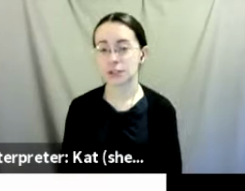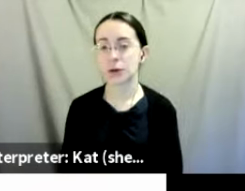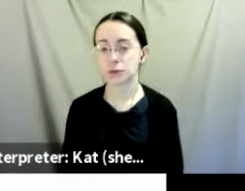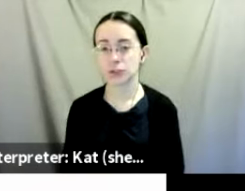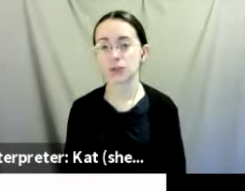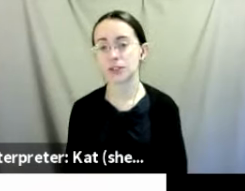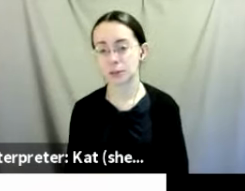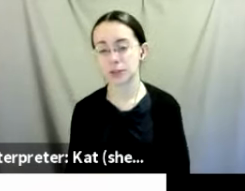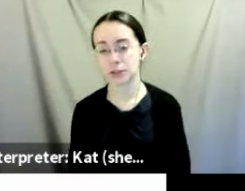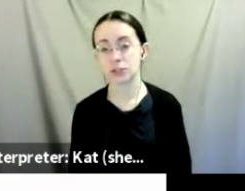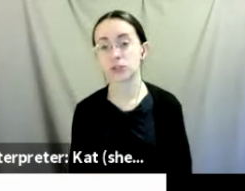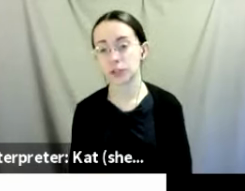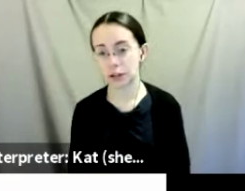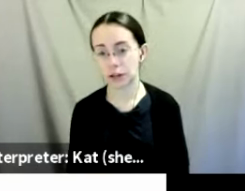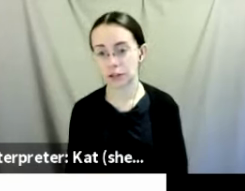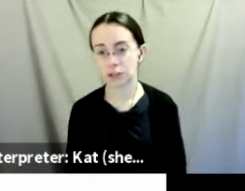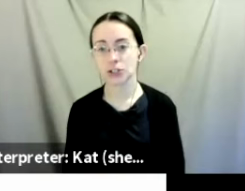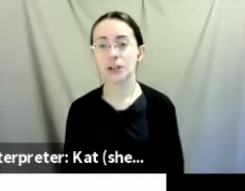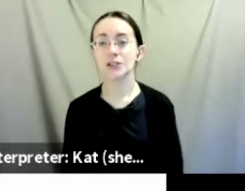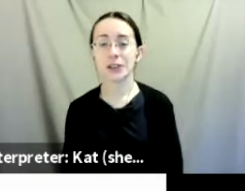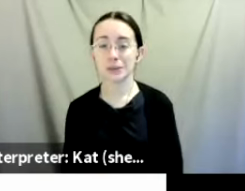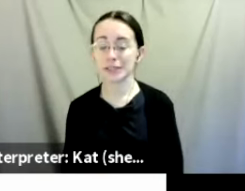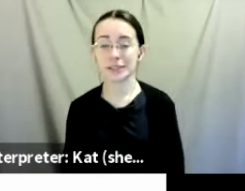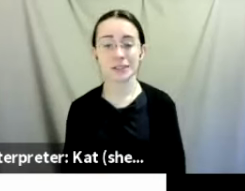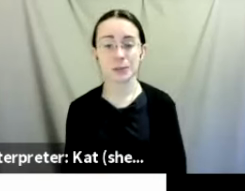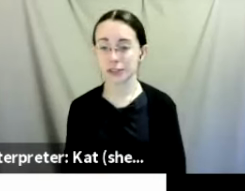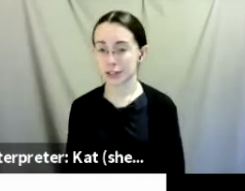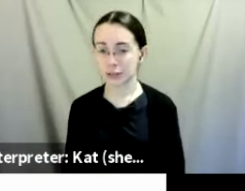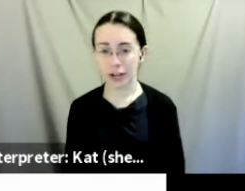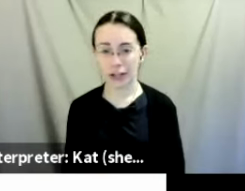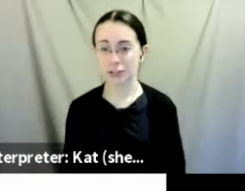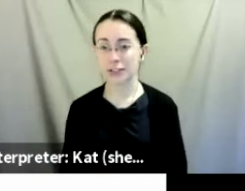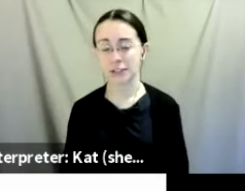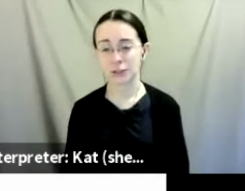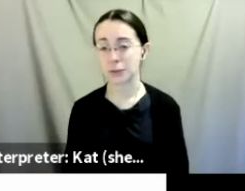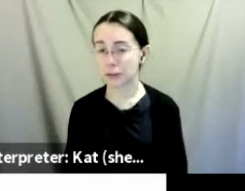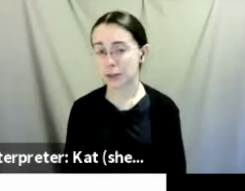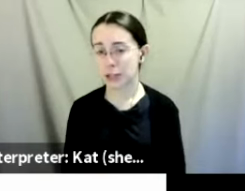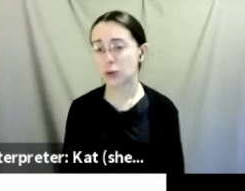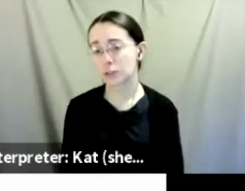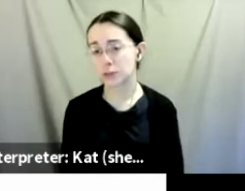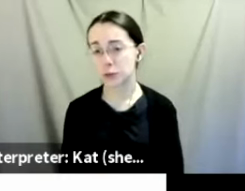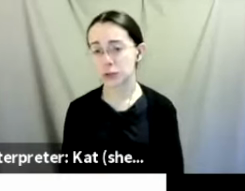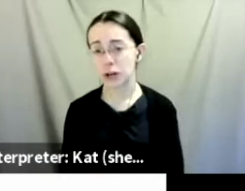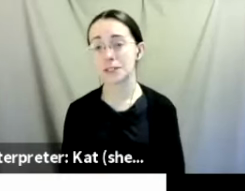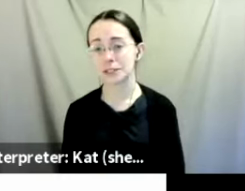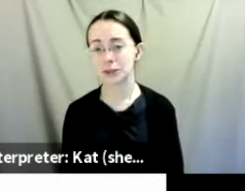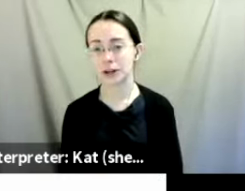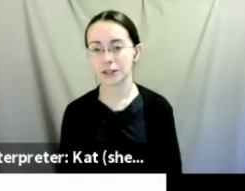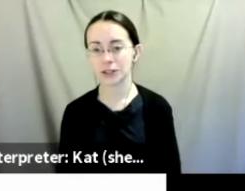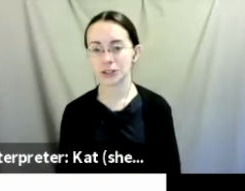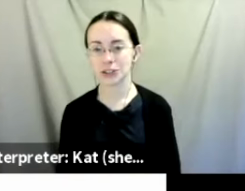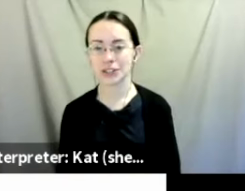to be exposed to these opportunities during college. So that means that this person never had sex ed from their family or from school up